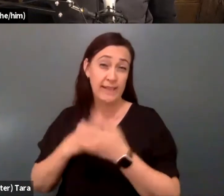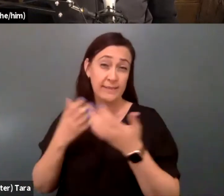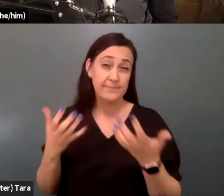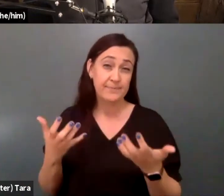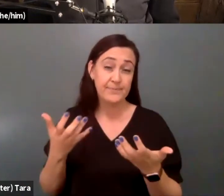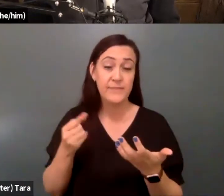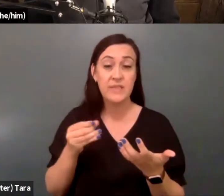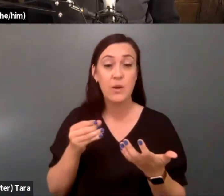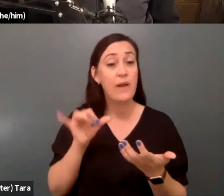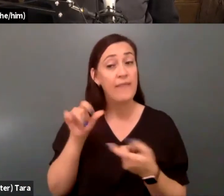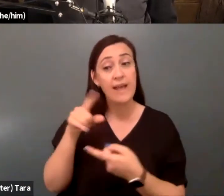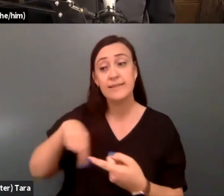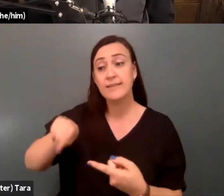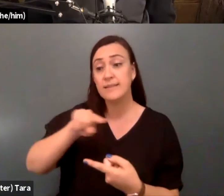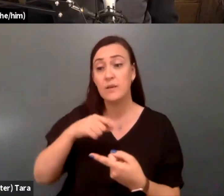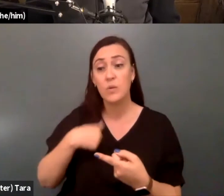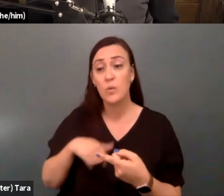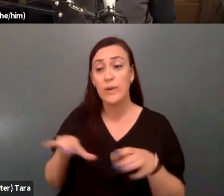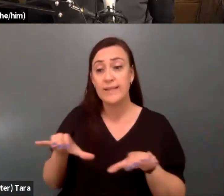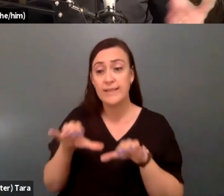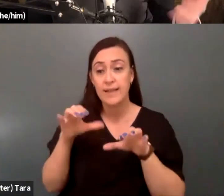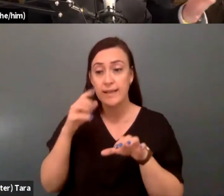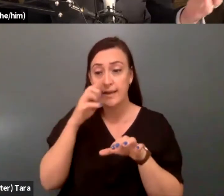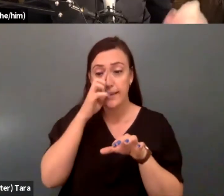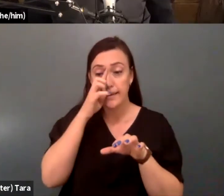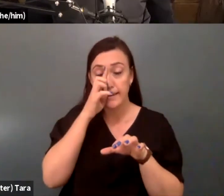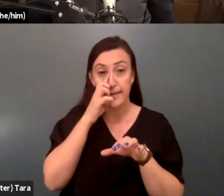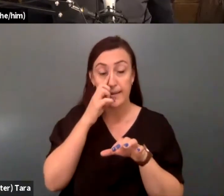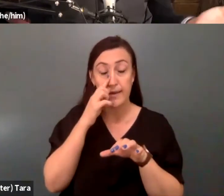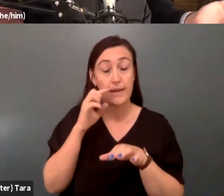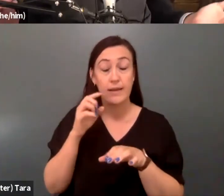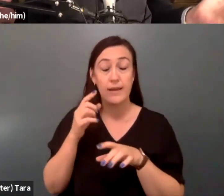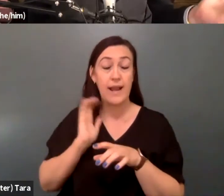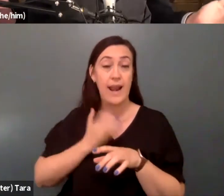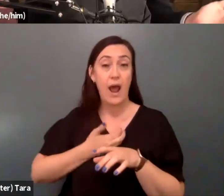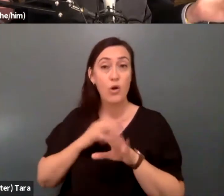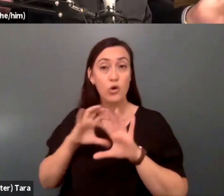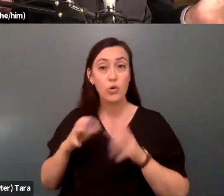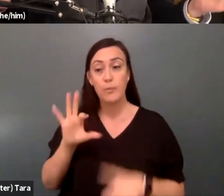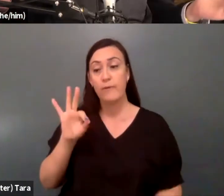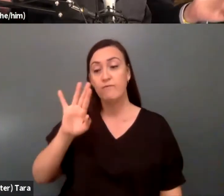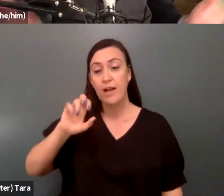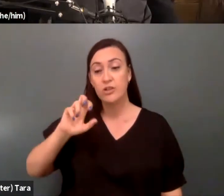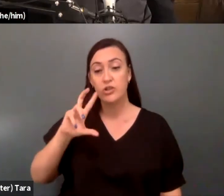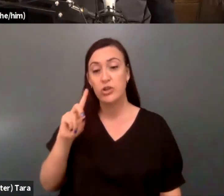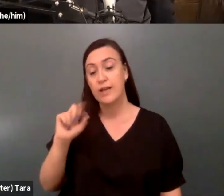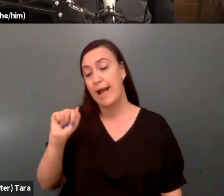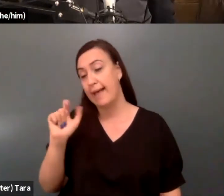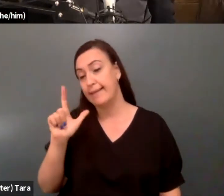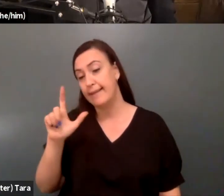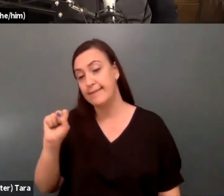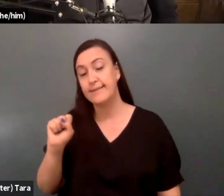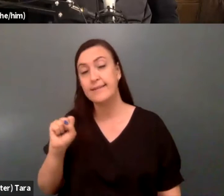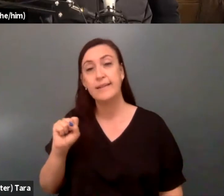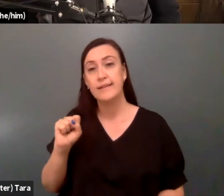what we did at Fracture House when we went from one person to four. We're like, who's doing stuff similar to this so we